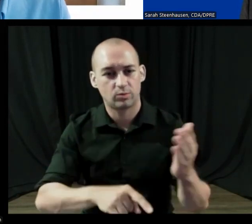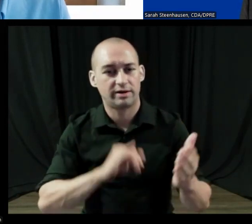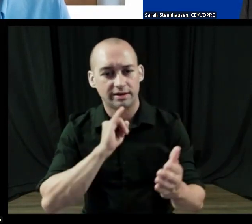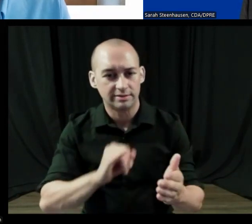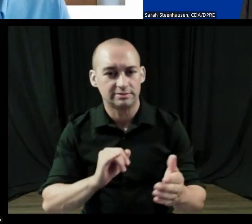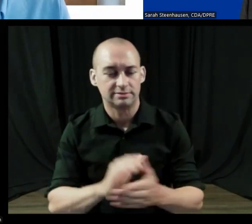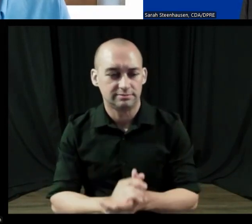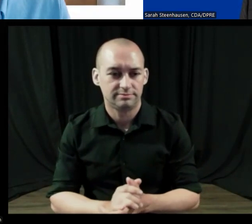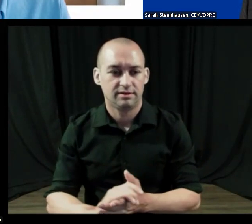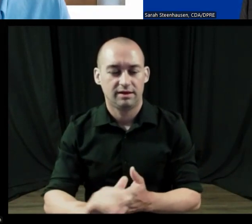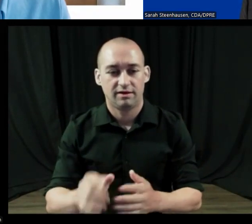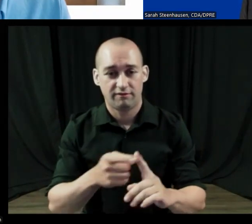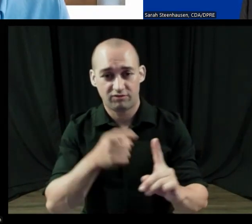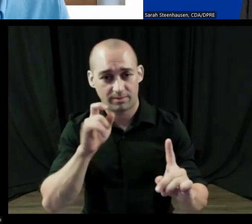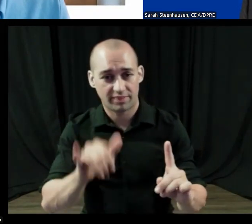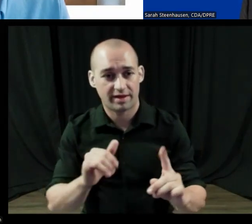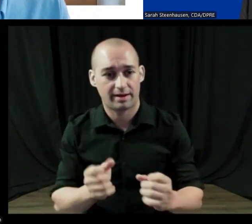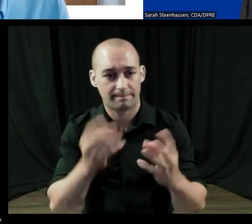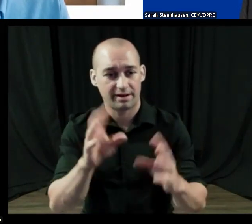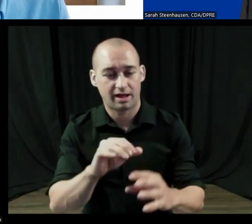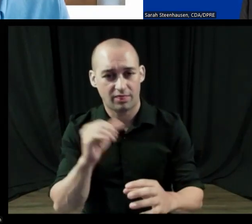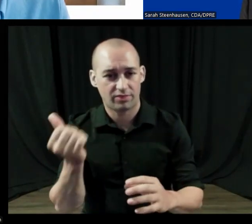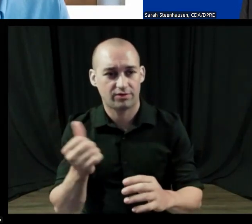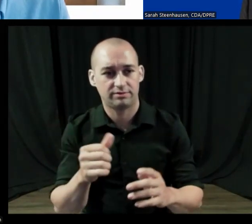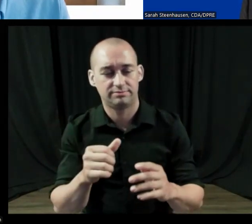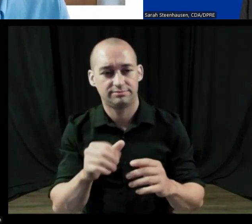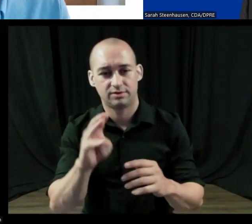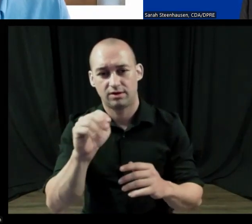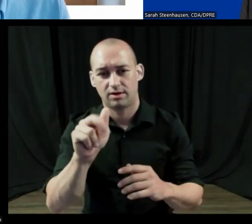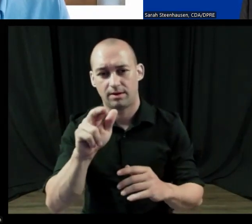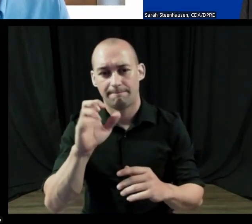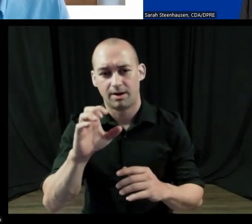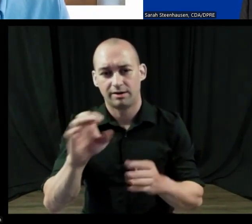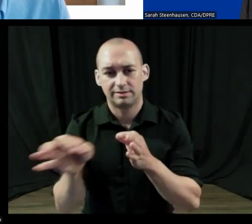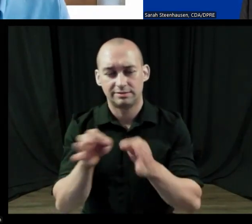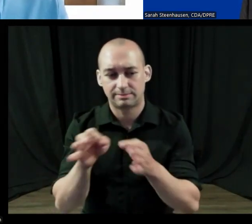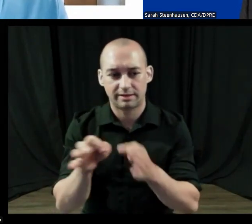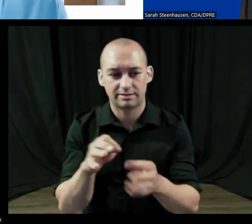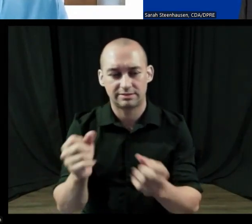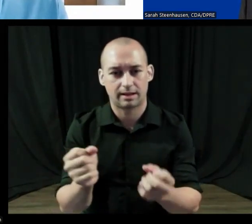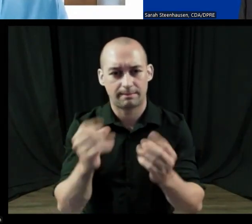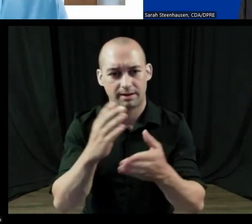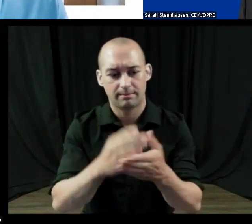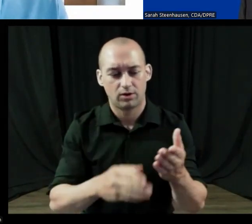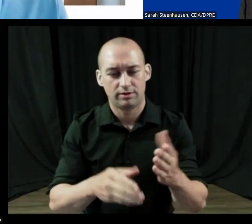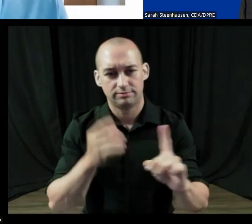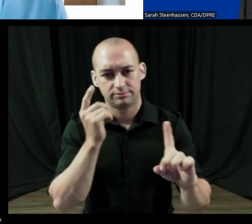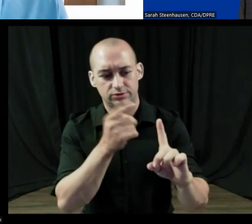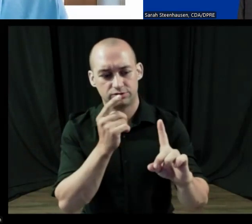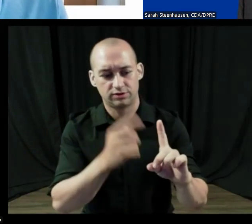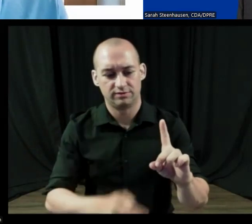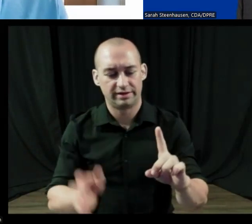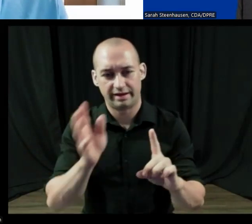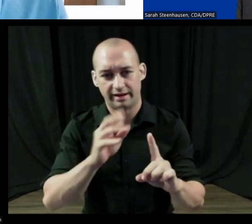that fall, that Mark outlined as part of the body of work. So it's a multi-part initiative. And then we hear